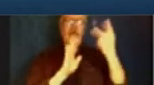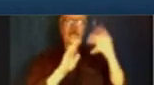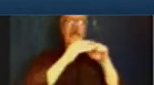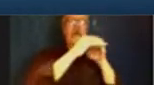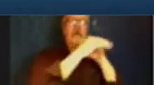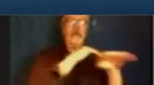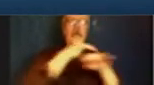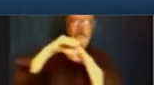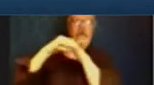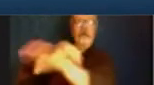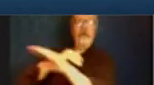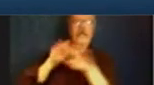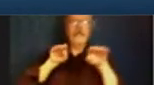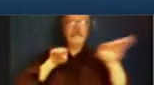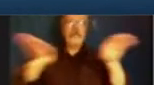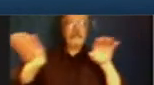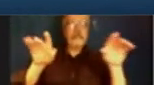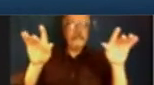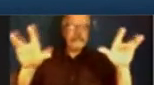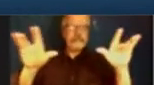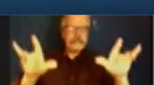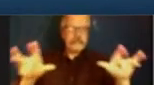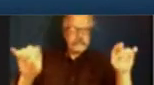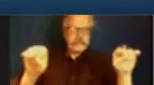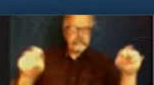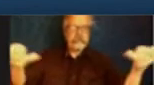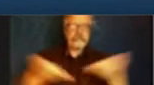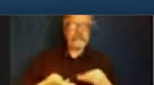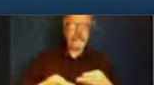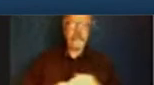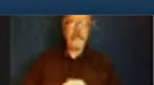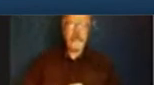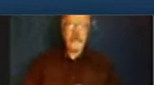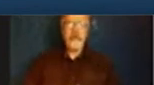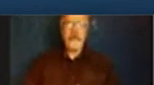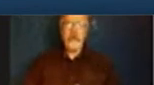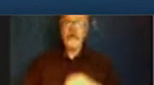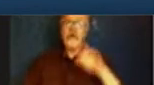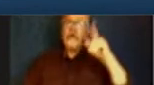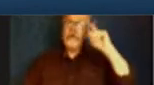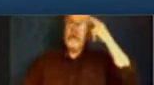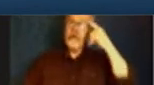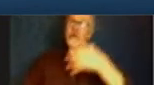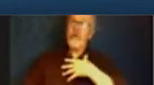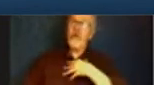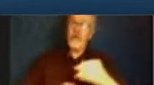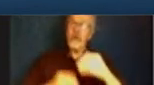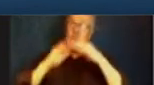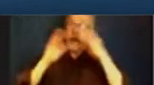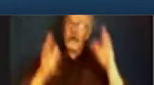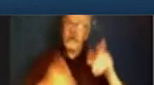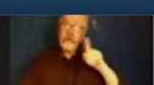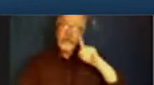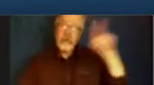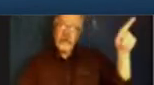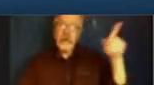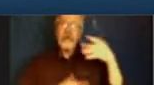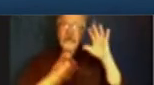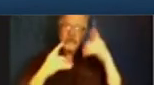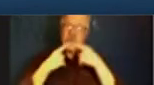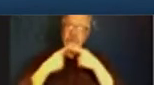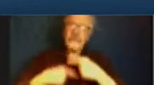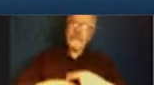In addition, today the White House Advisor Jeff Zients announced that we will be receiving a